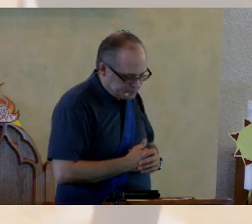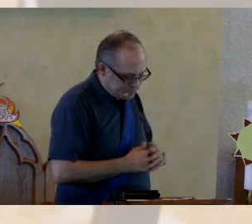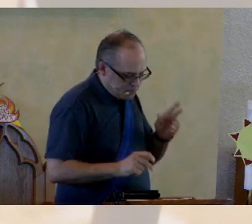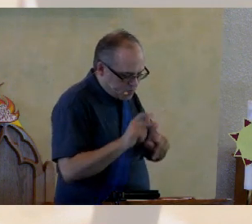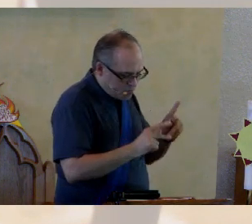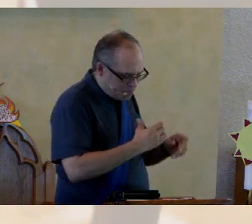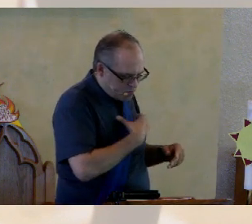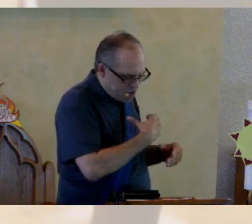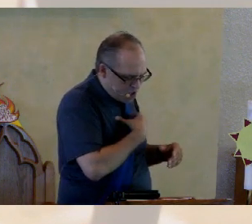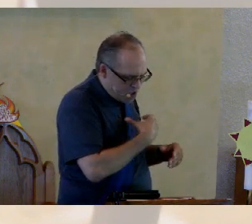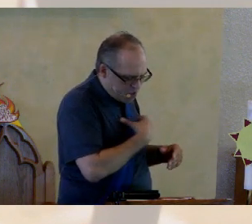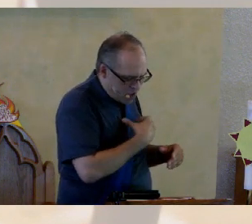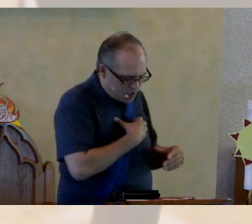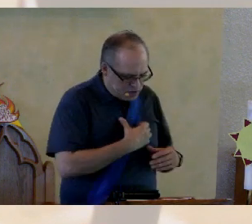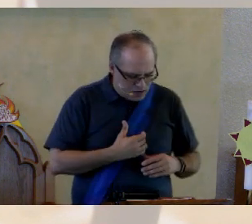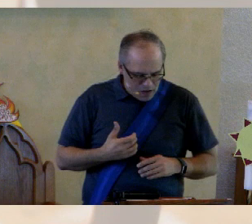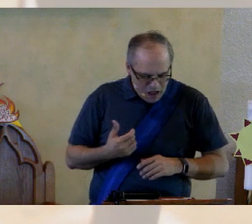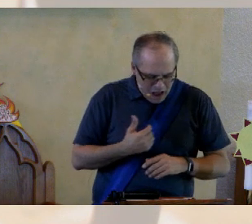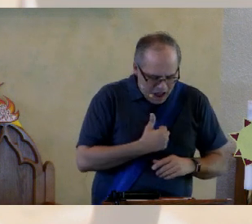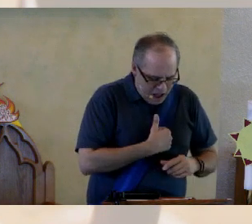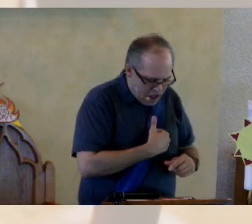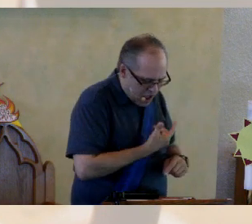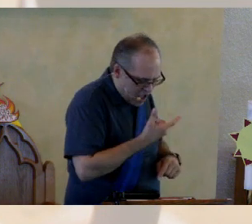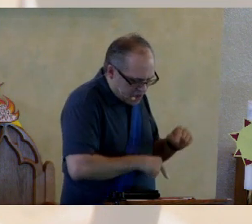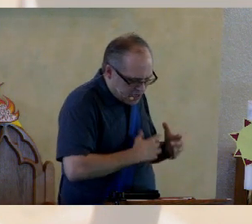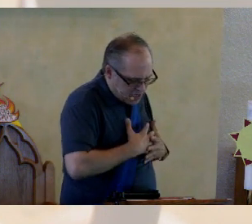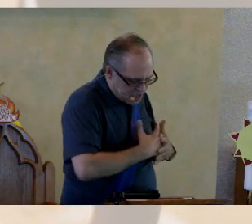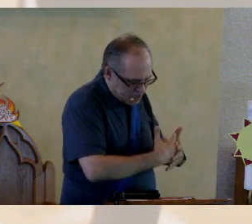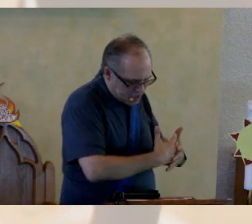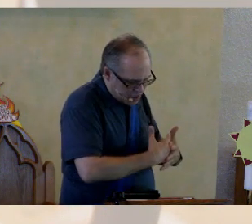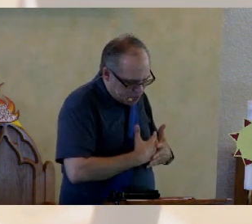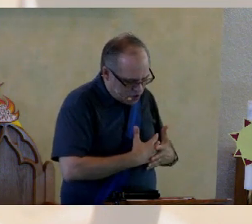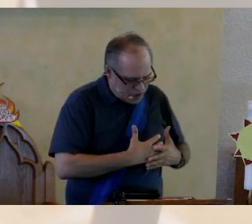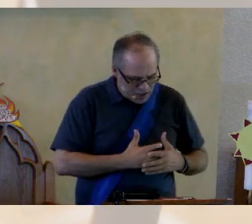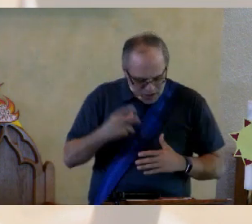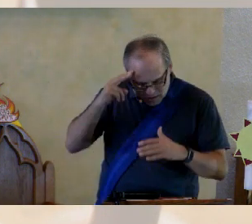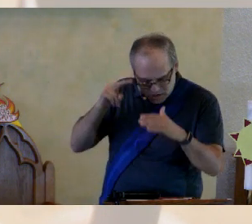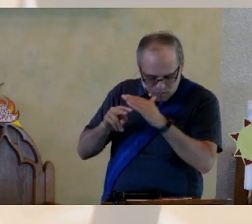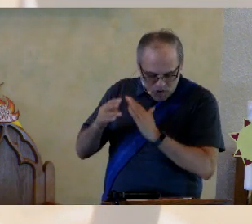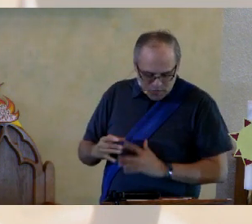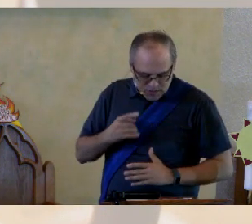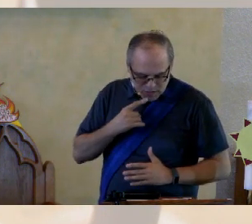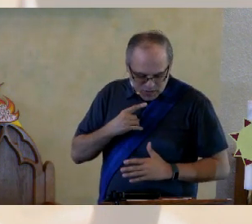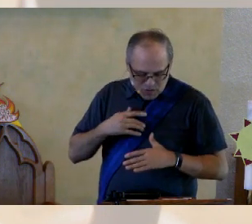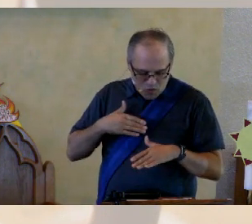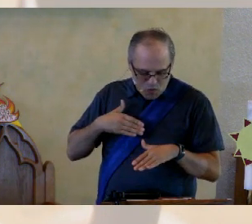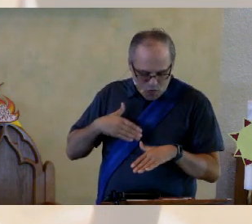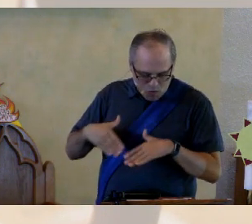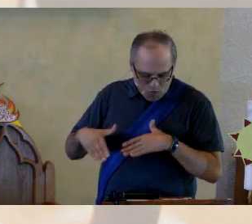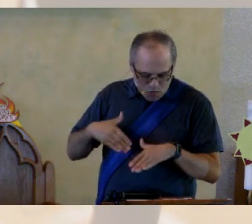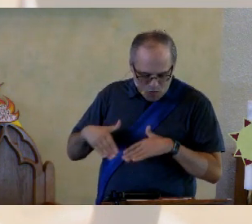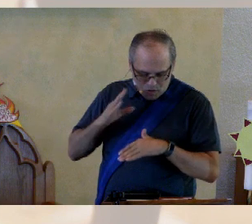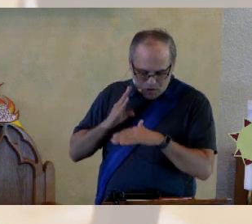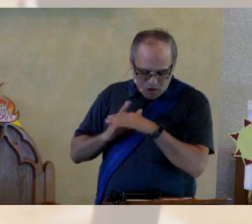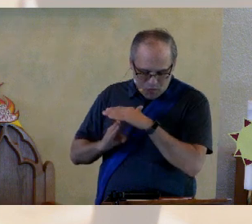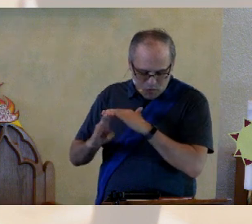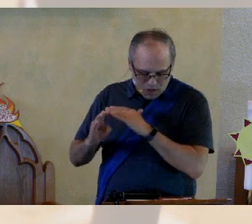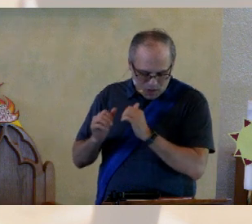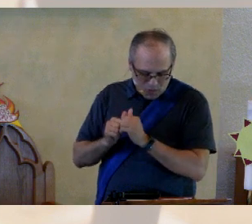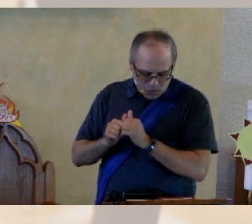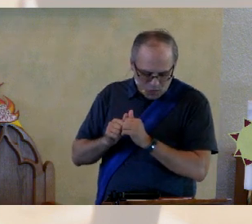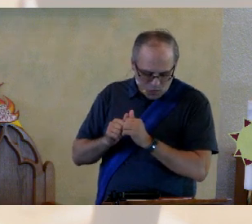The people lament, I can't breathe. The prophet says, walk